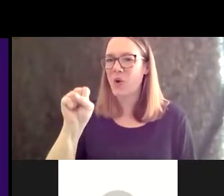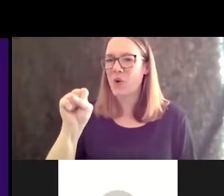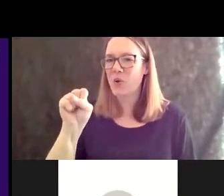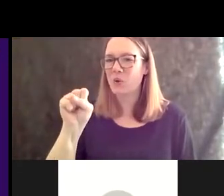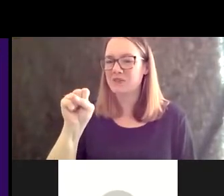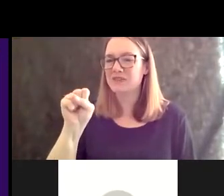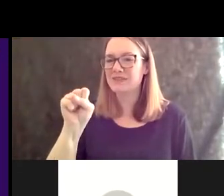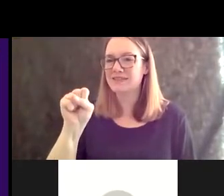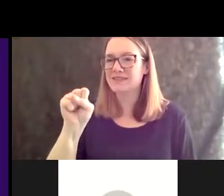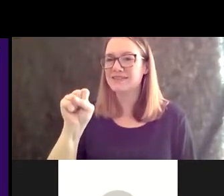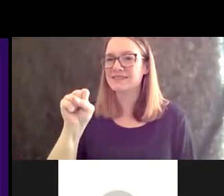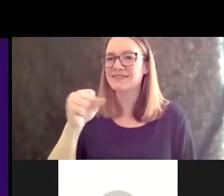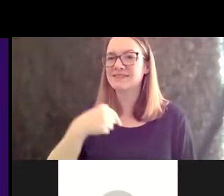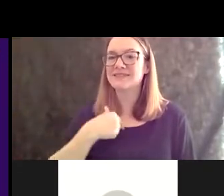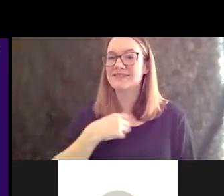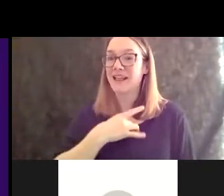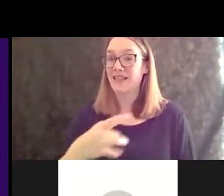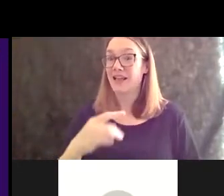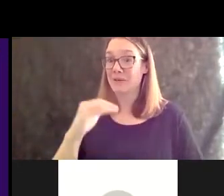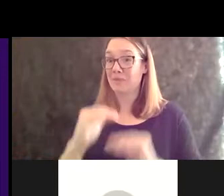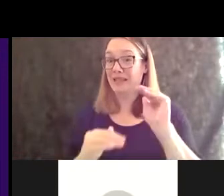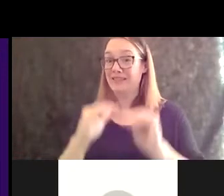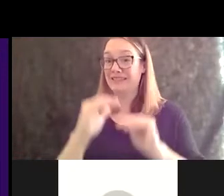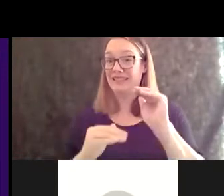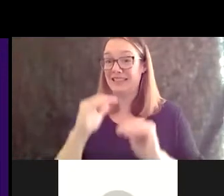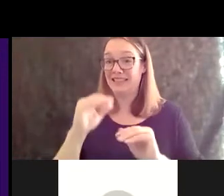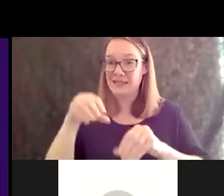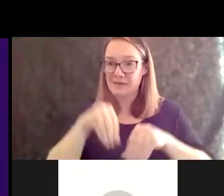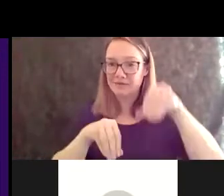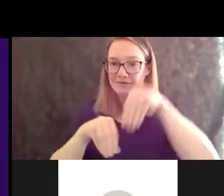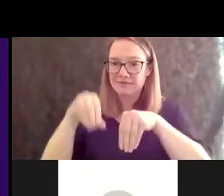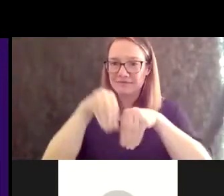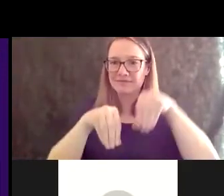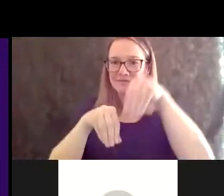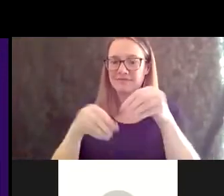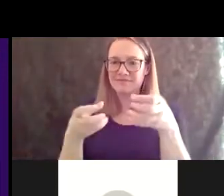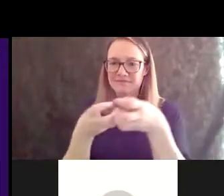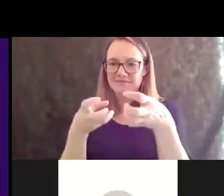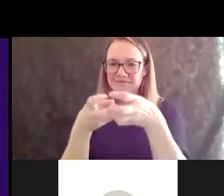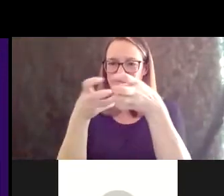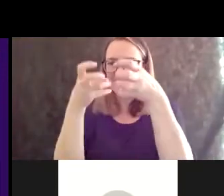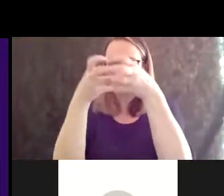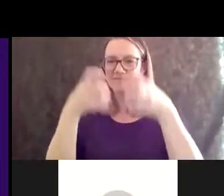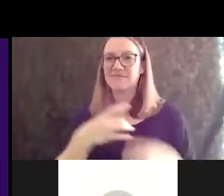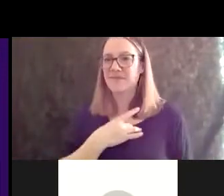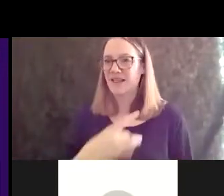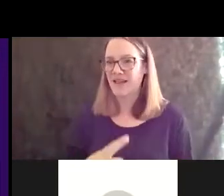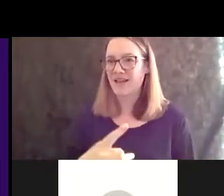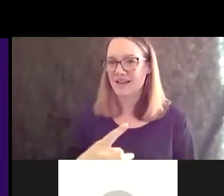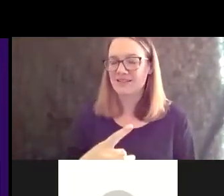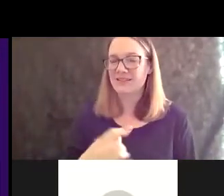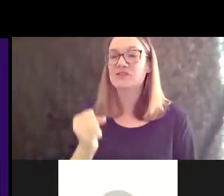like building things and putting things together. And so I figure out, okay, well,